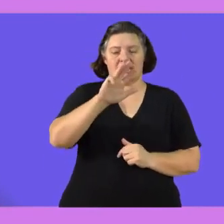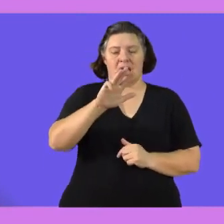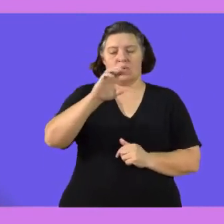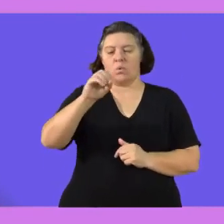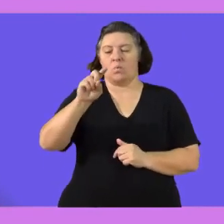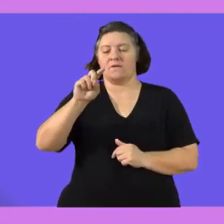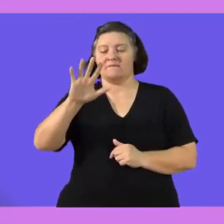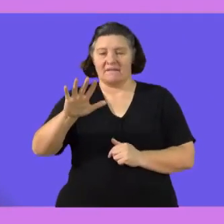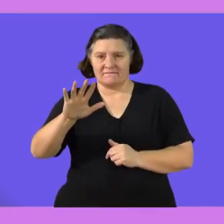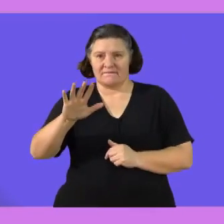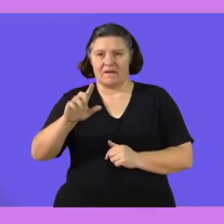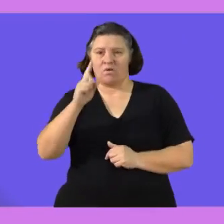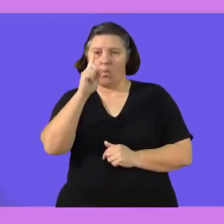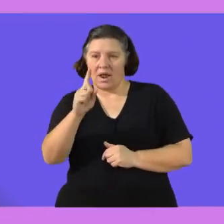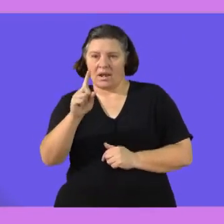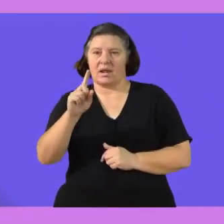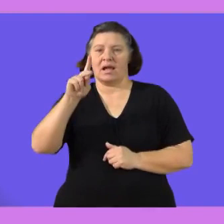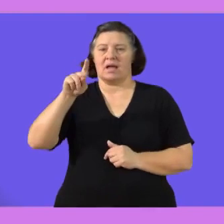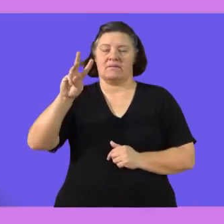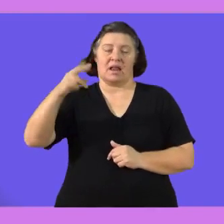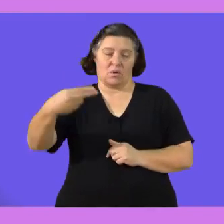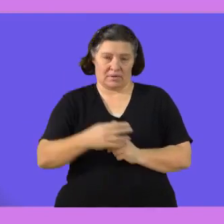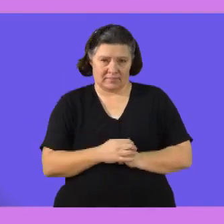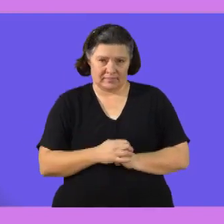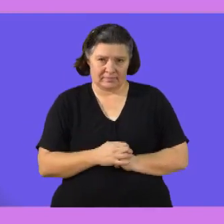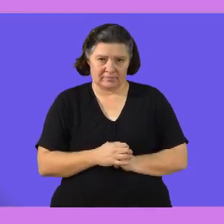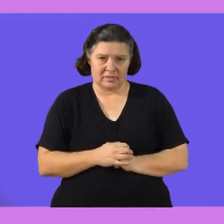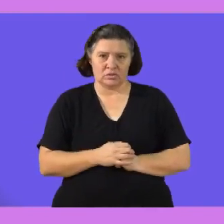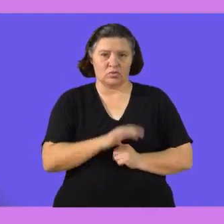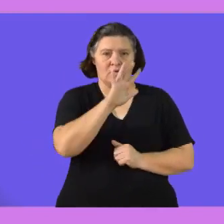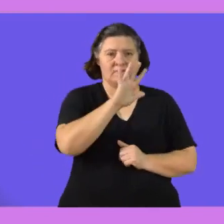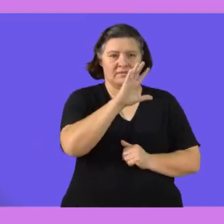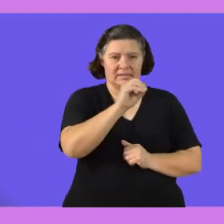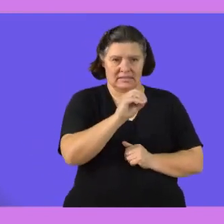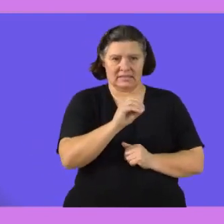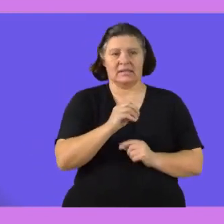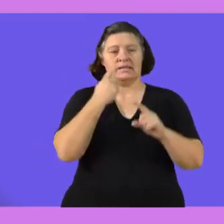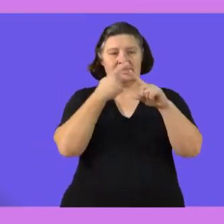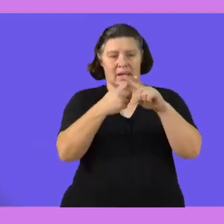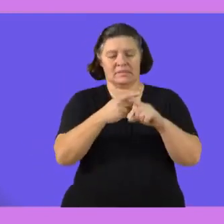0.9015 per kilowatt hour. So I'm going to say 50 multiplied by